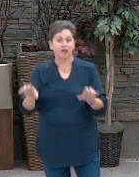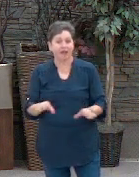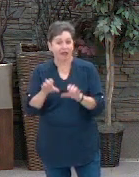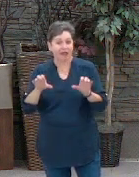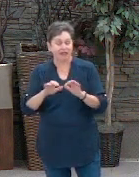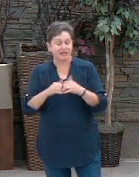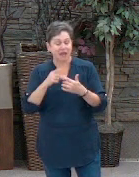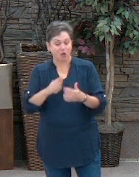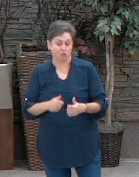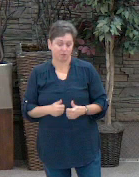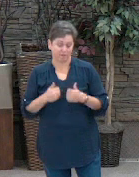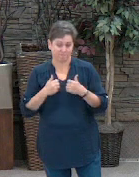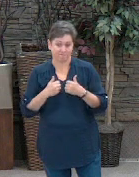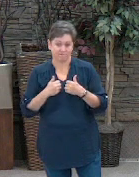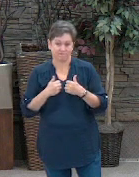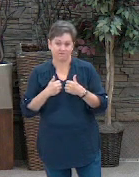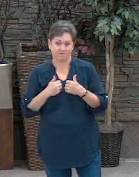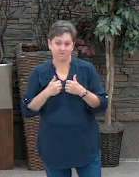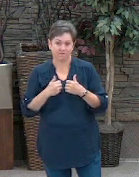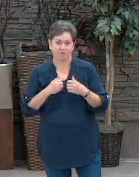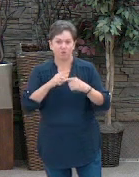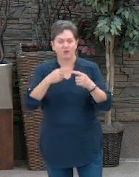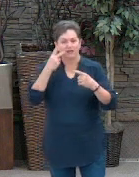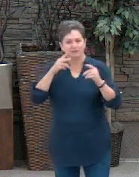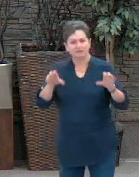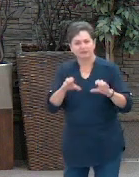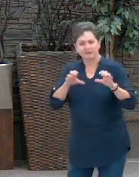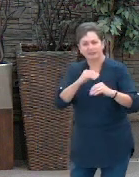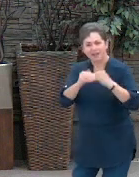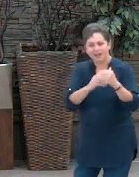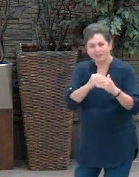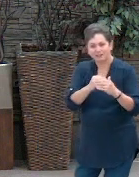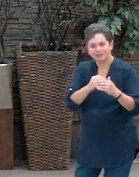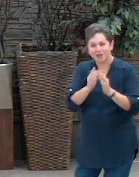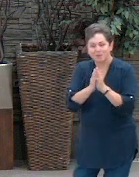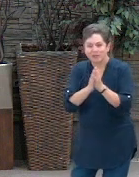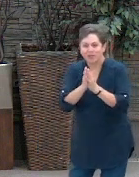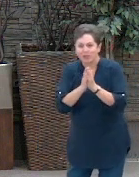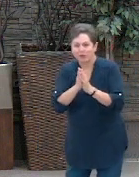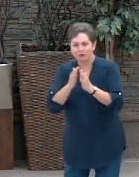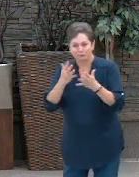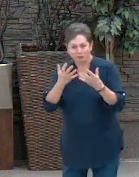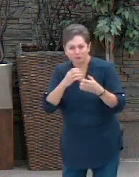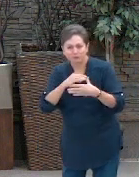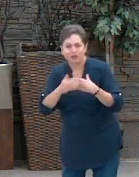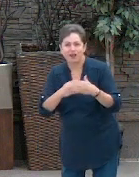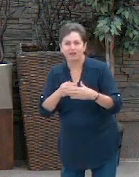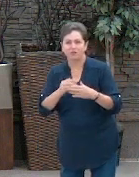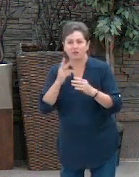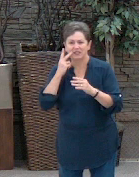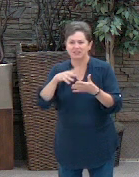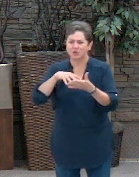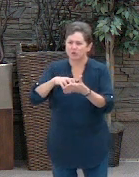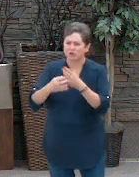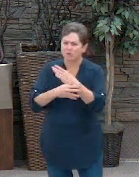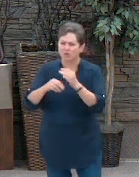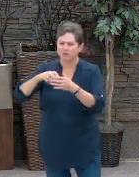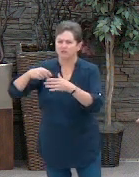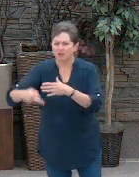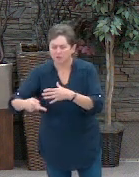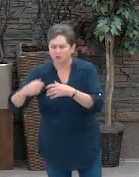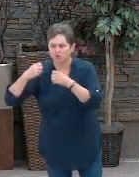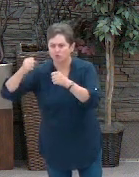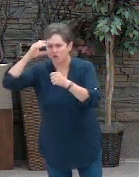and how you live. When I see a deed of kindness, I'm eager to be kind. When I see a weaker brother stumble